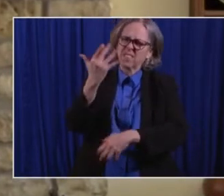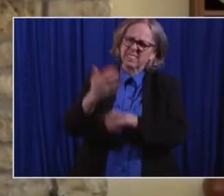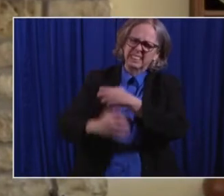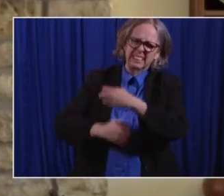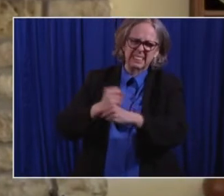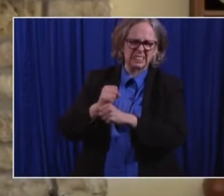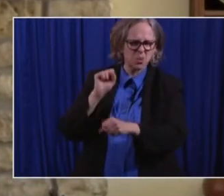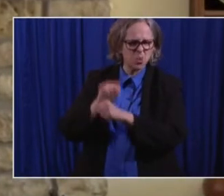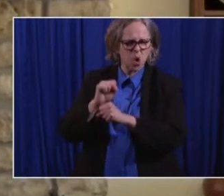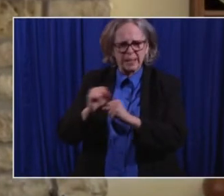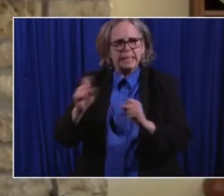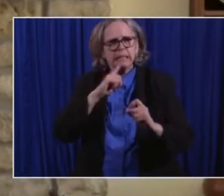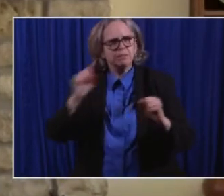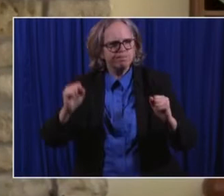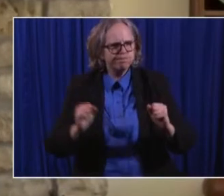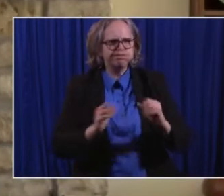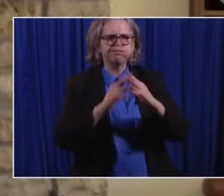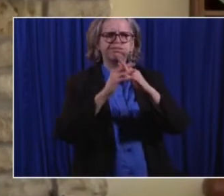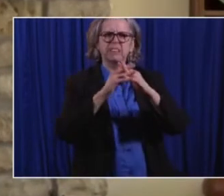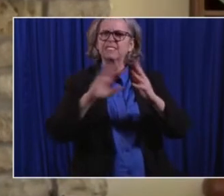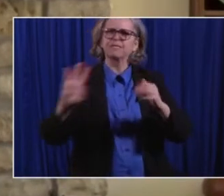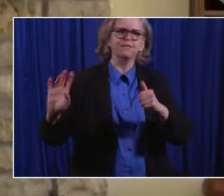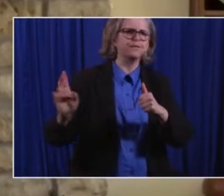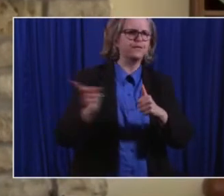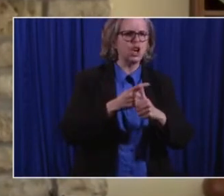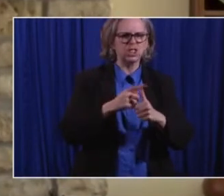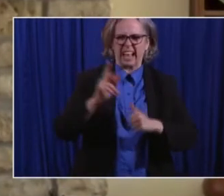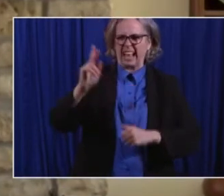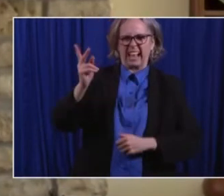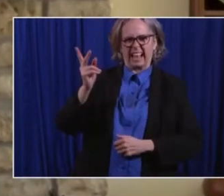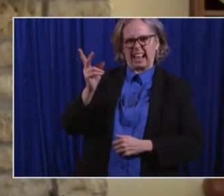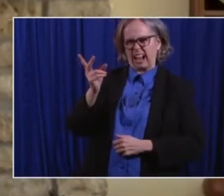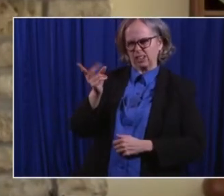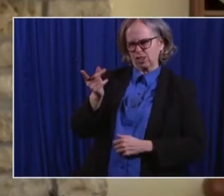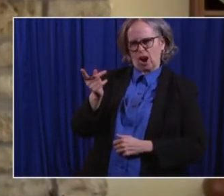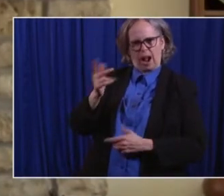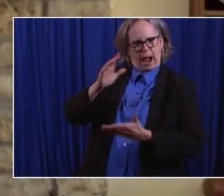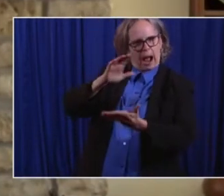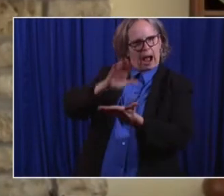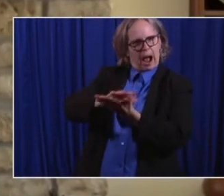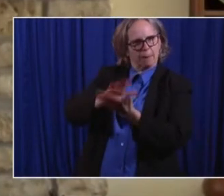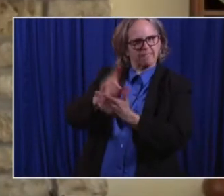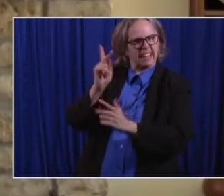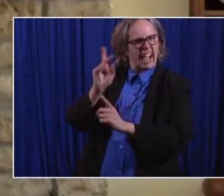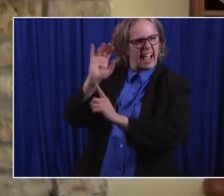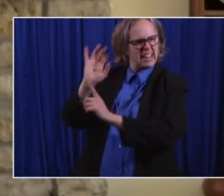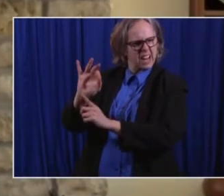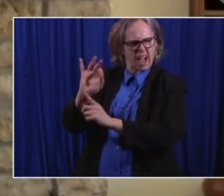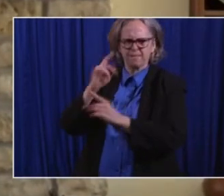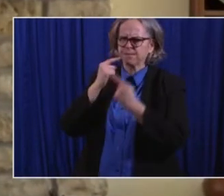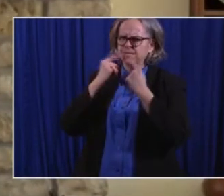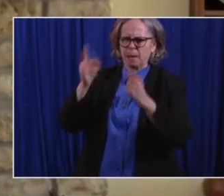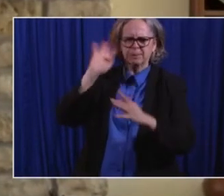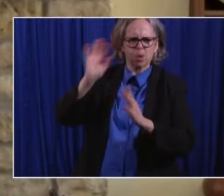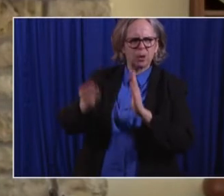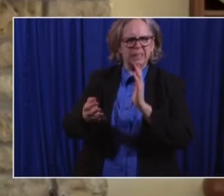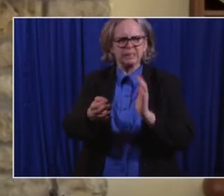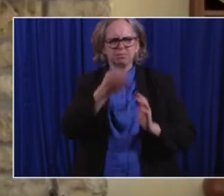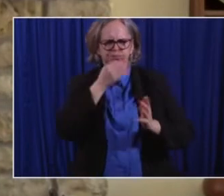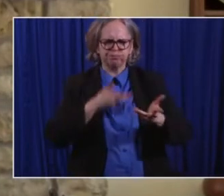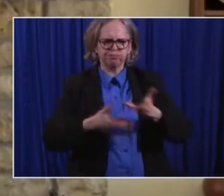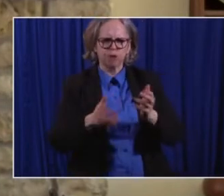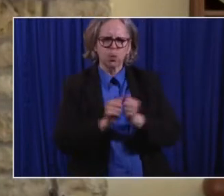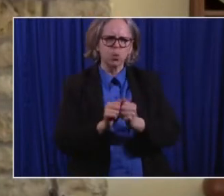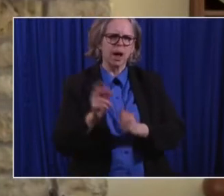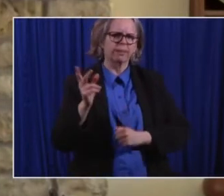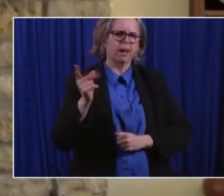Canine Academy and was well respected across the state for his expertise with canines. He is survived by his wife,